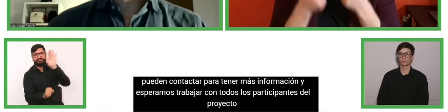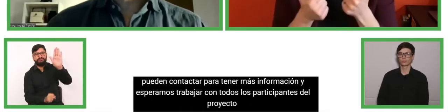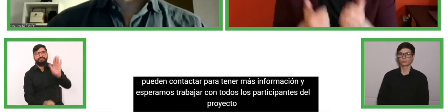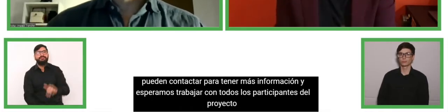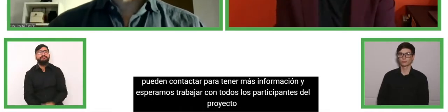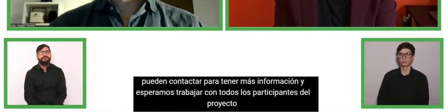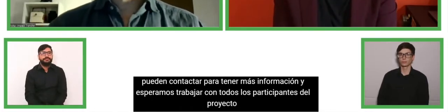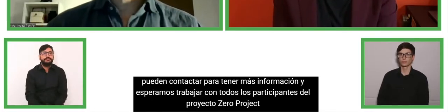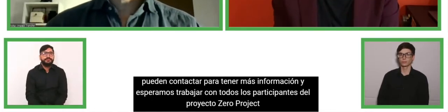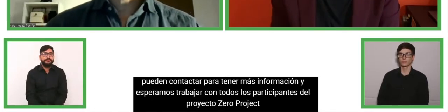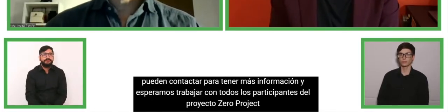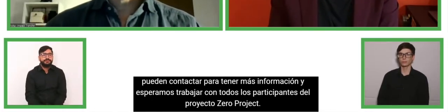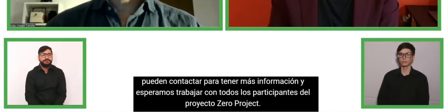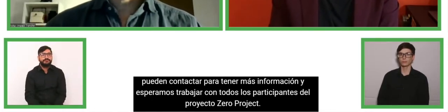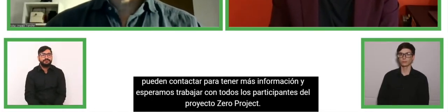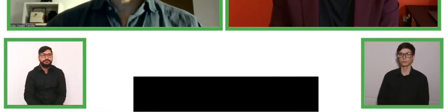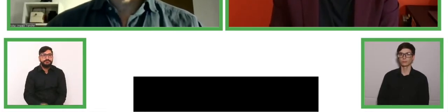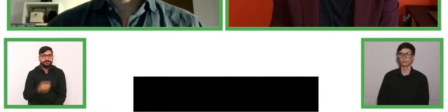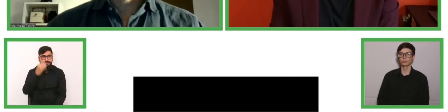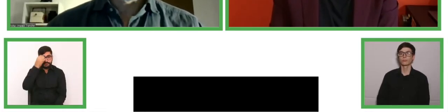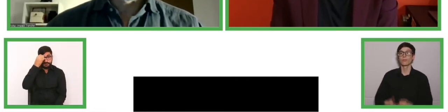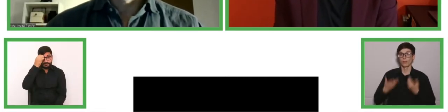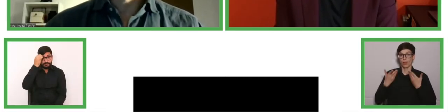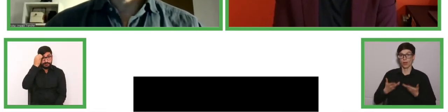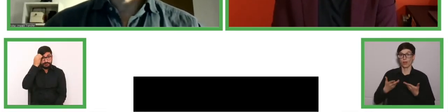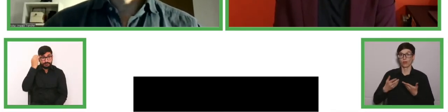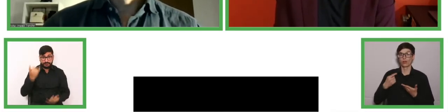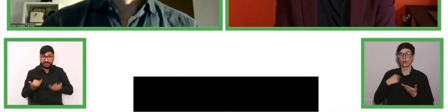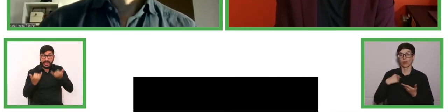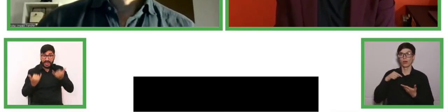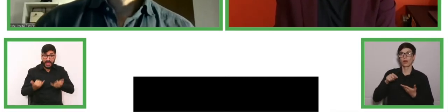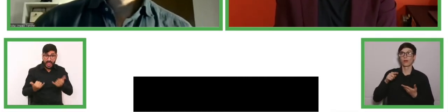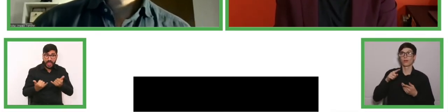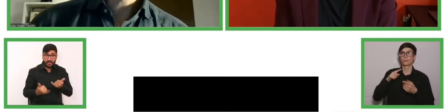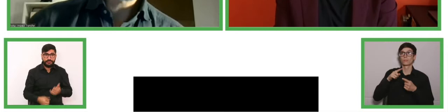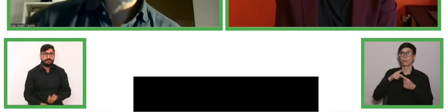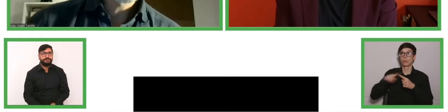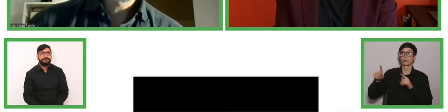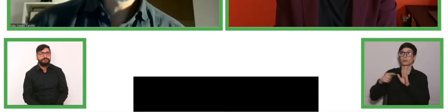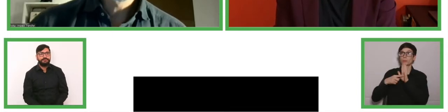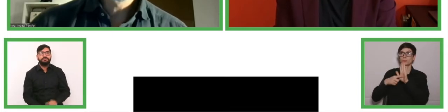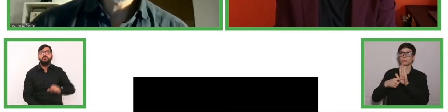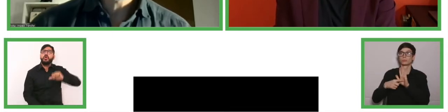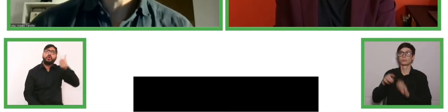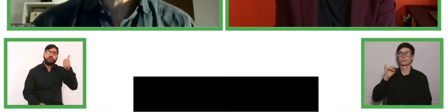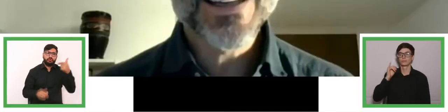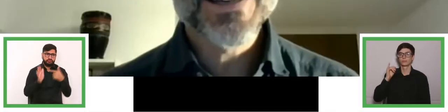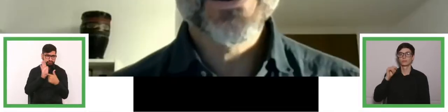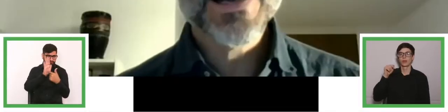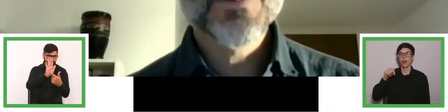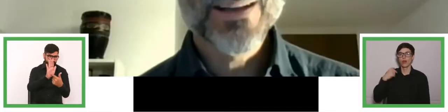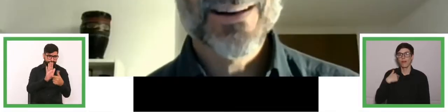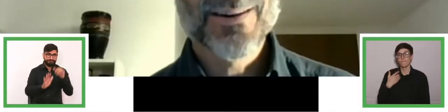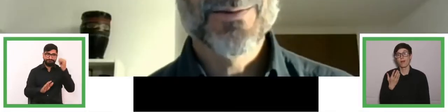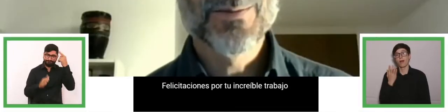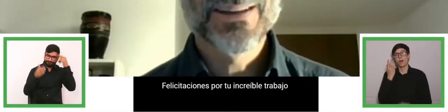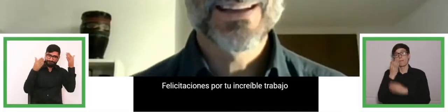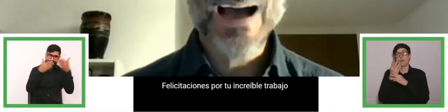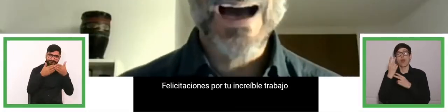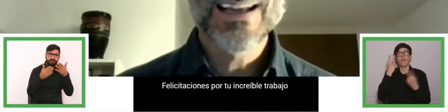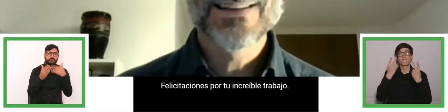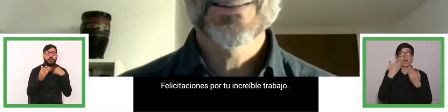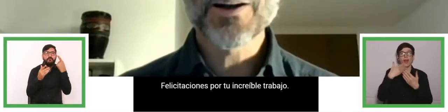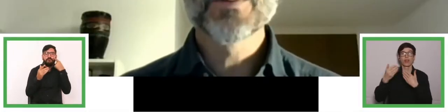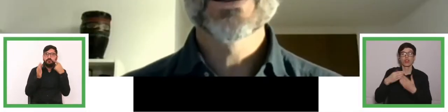the US, we're now going to travel to... Thank you, Loic. Welcome. We're now traveling to Brazil, and our next speaker will